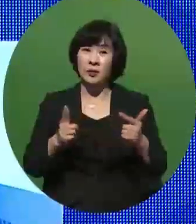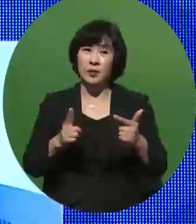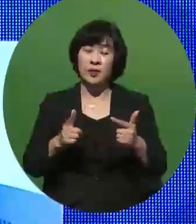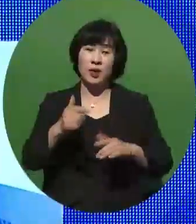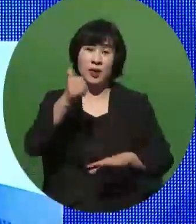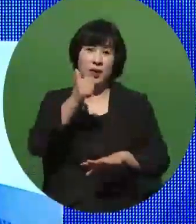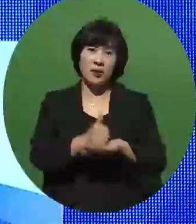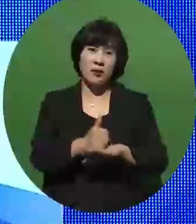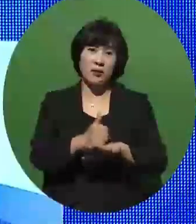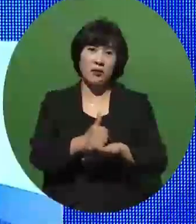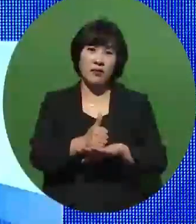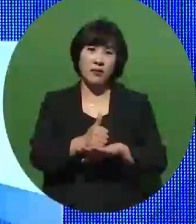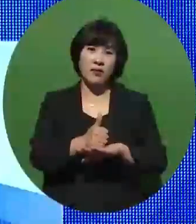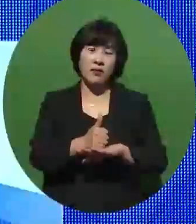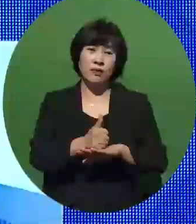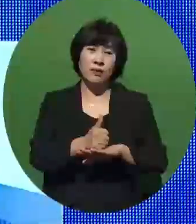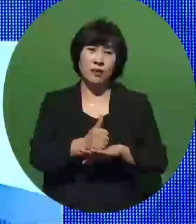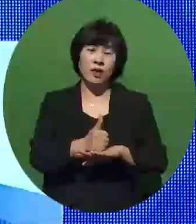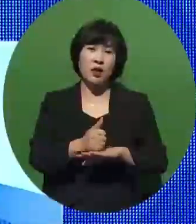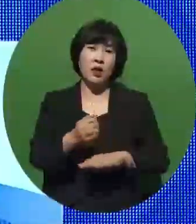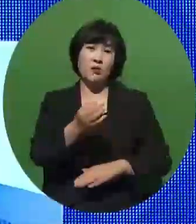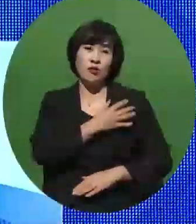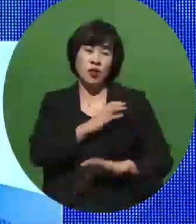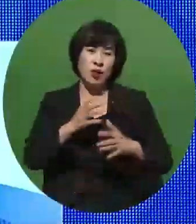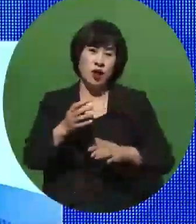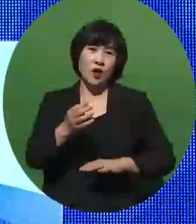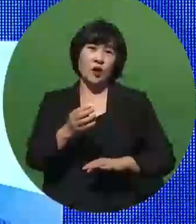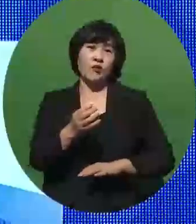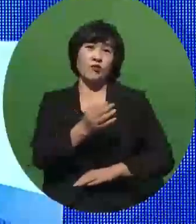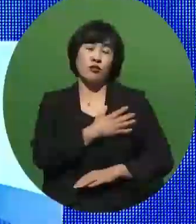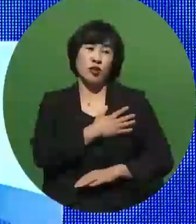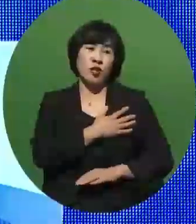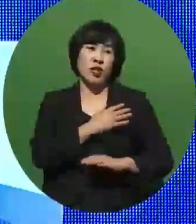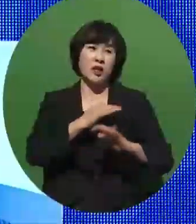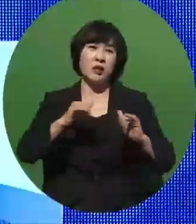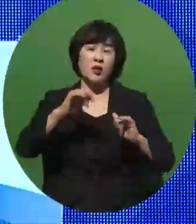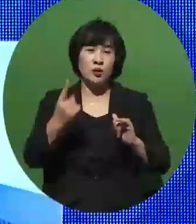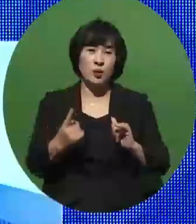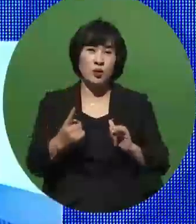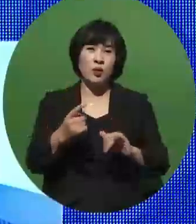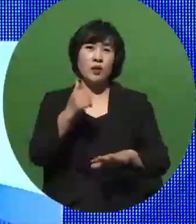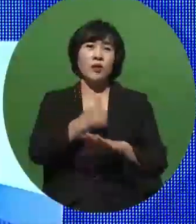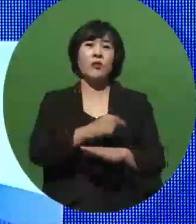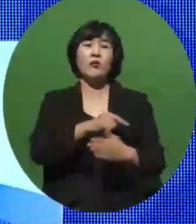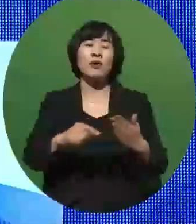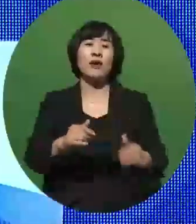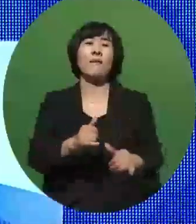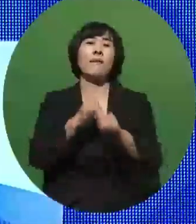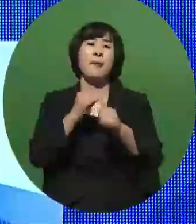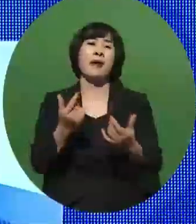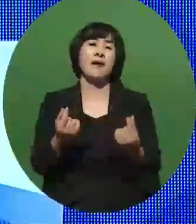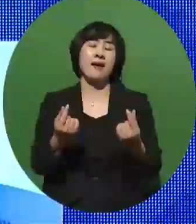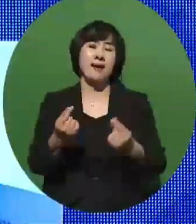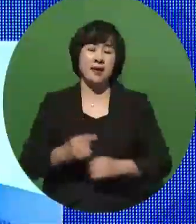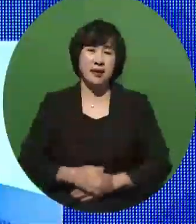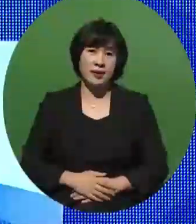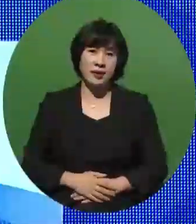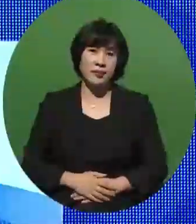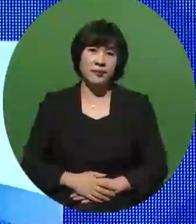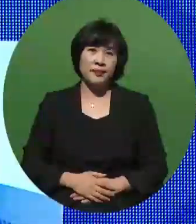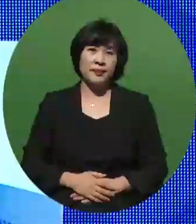the consequence of these challenges are not confined to the disadvantaged. Over time, they can